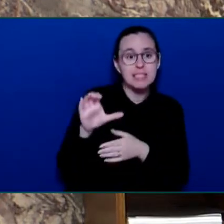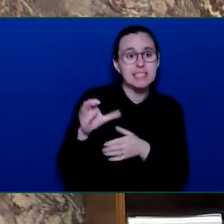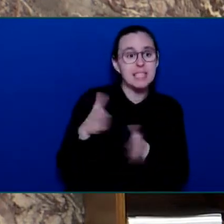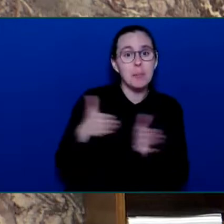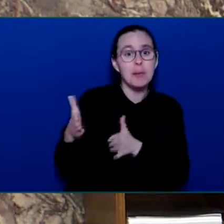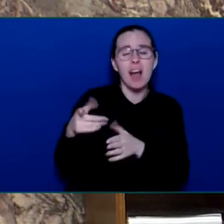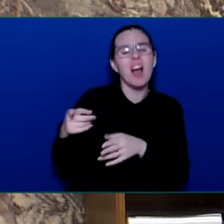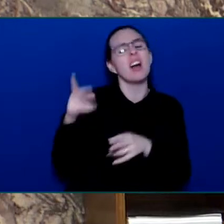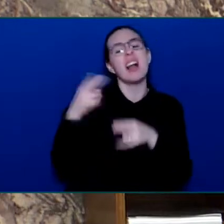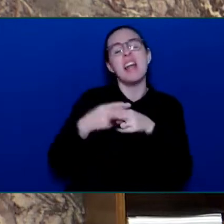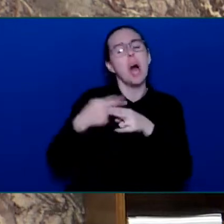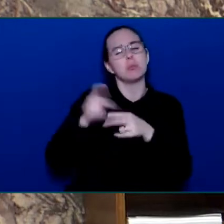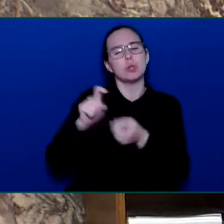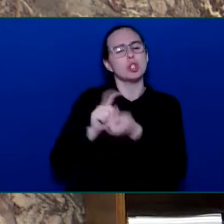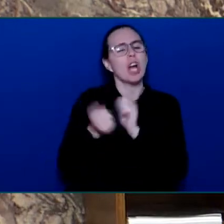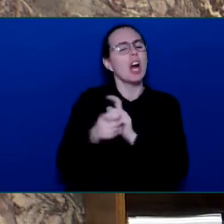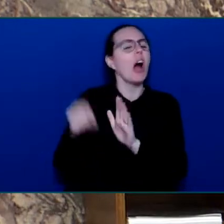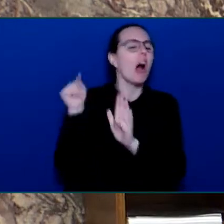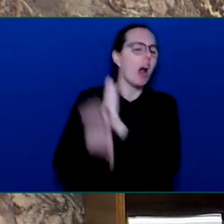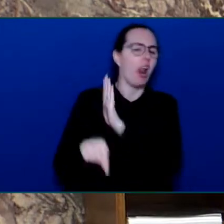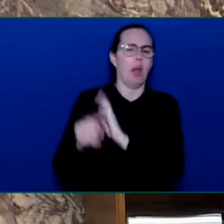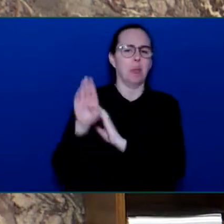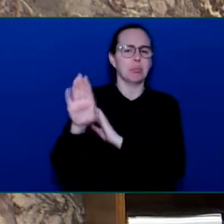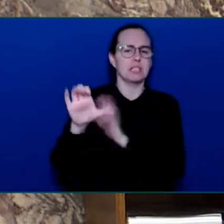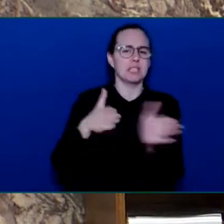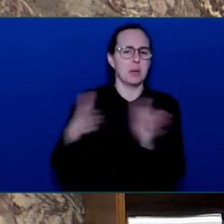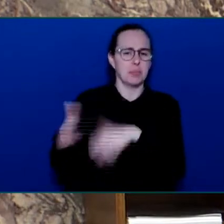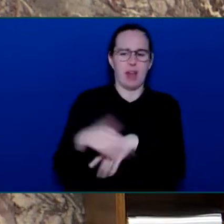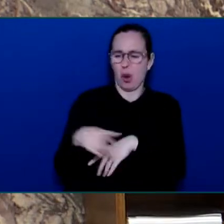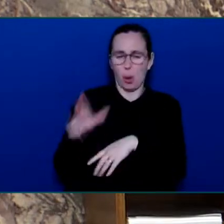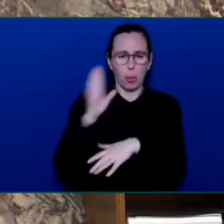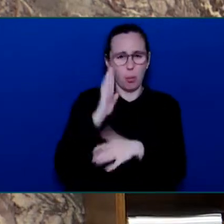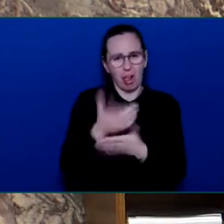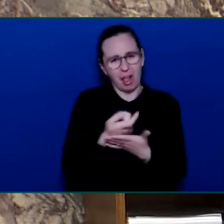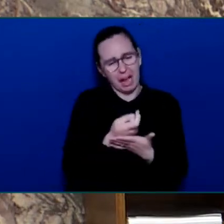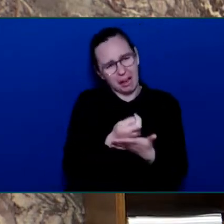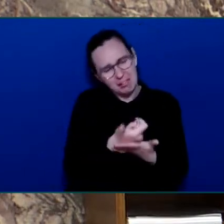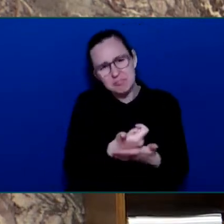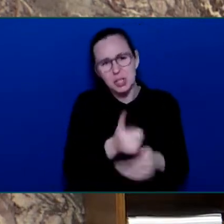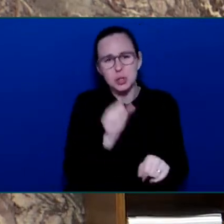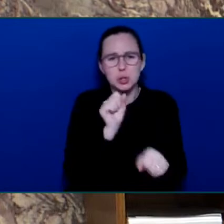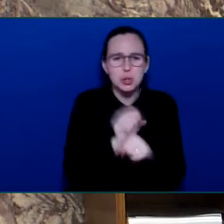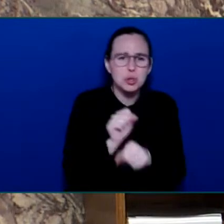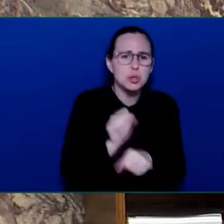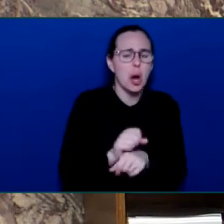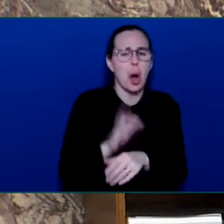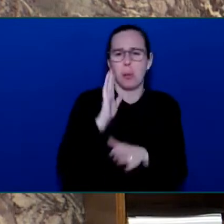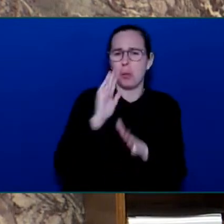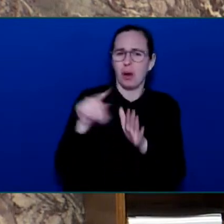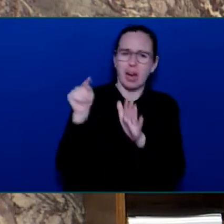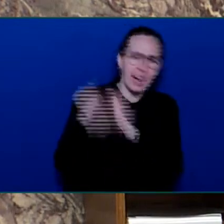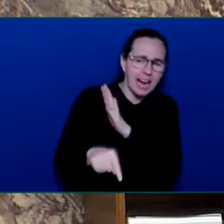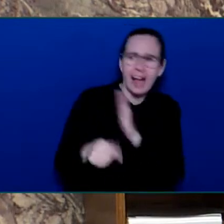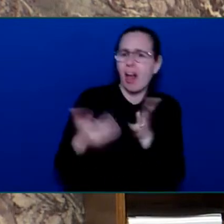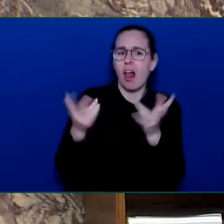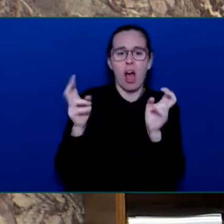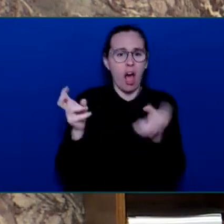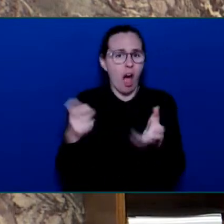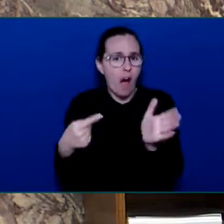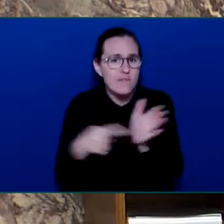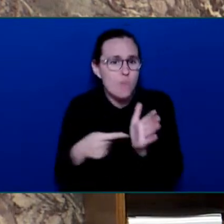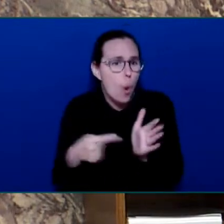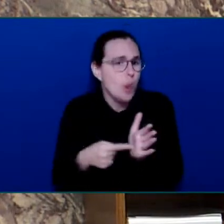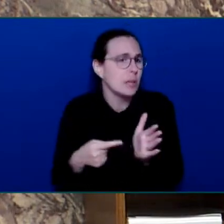kill paychecks, and it's going to kill any hope of affordability in this province for an entire generation. The government's own